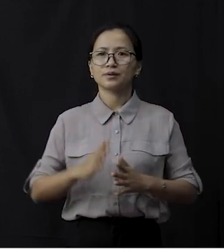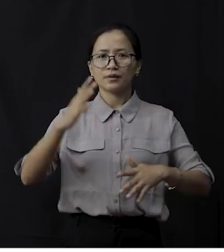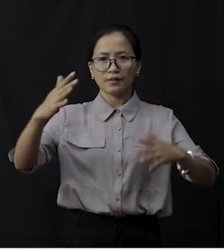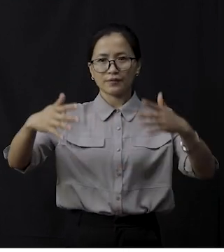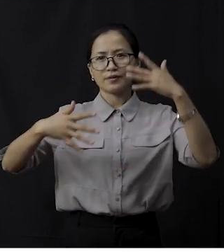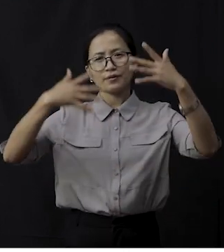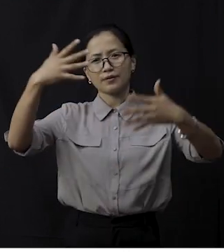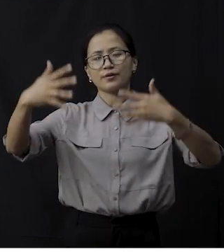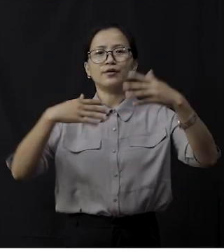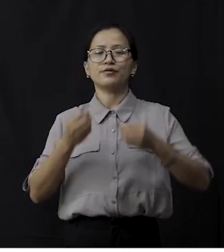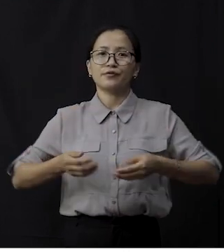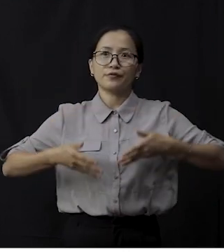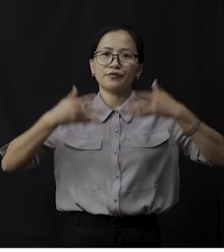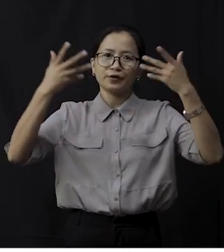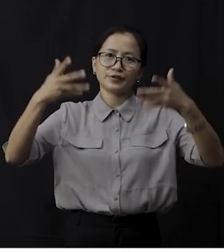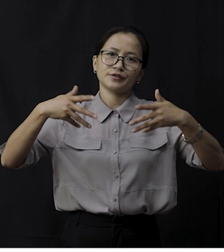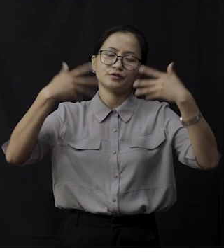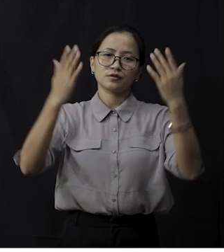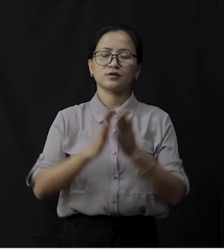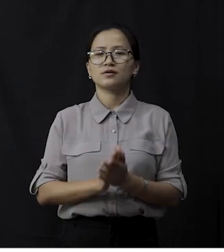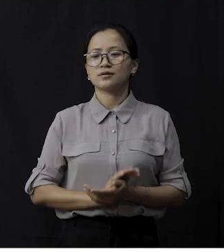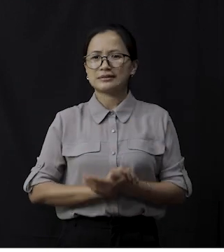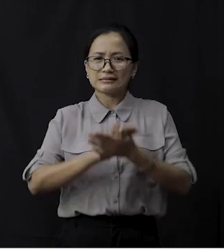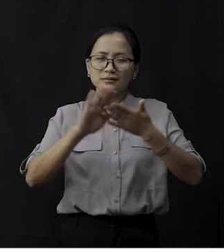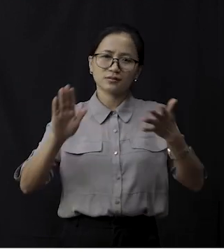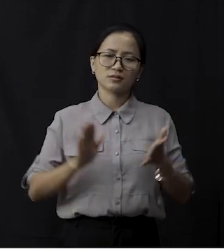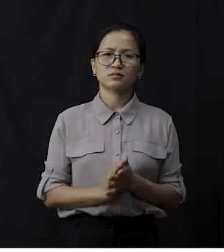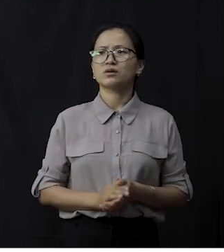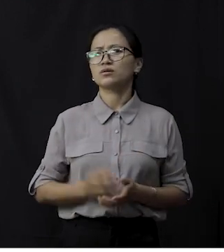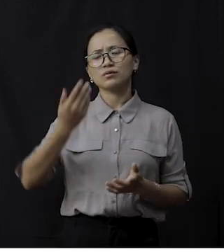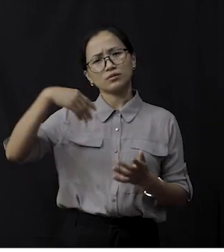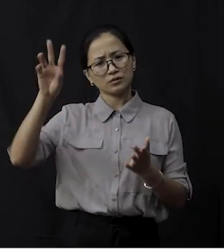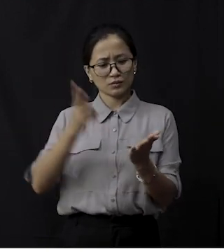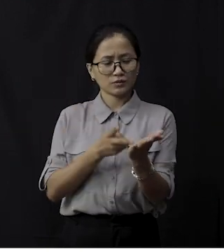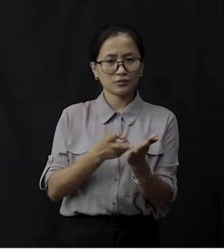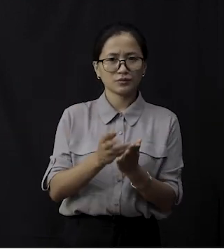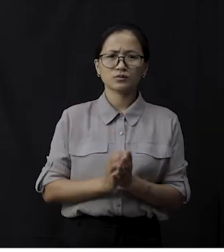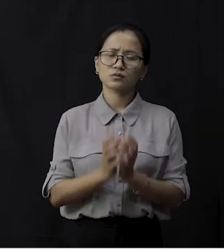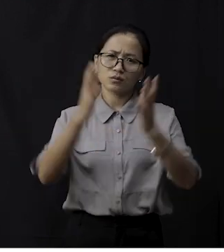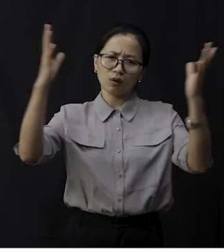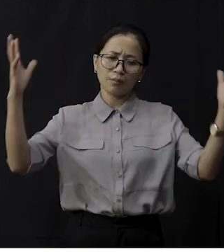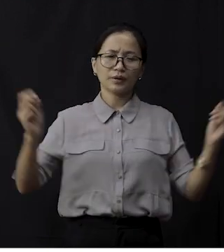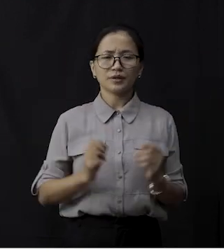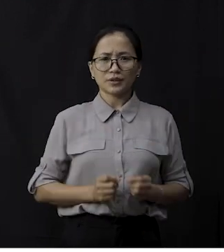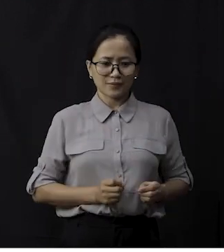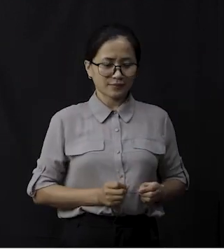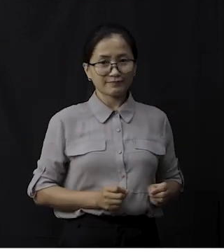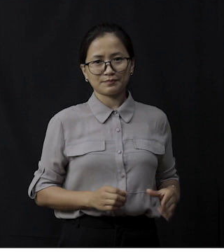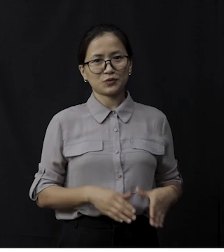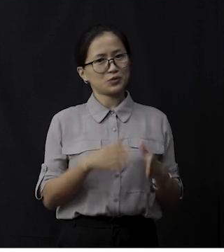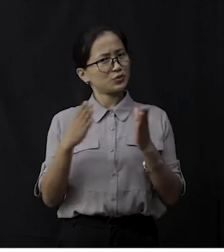air fresh and clean. That is why in the villages, see, when you go to the villages, there are so many trees, so